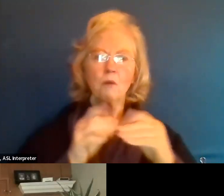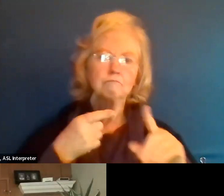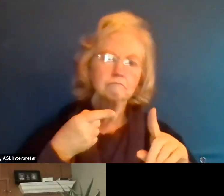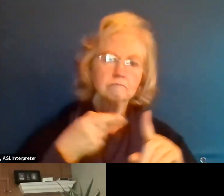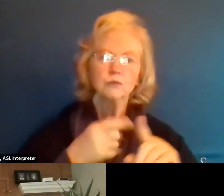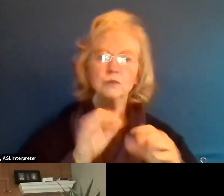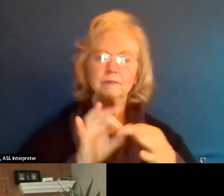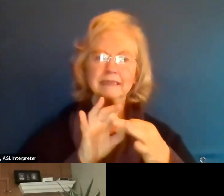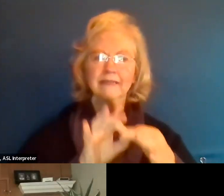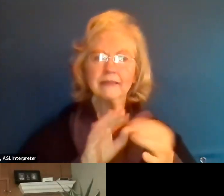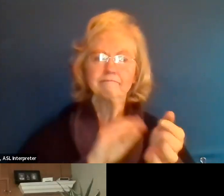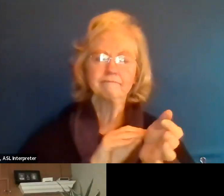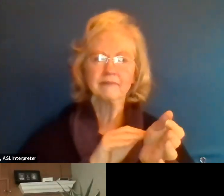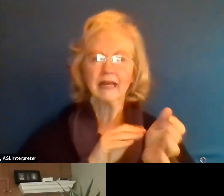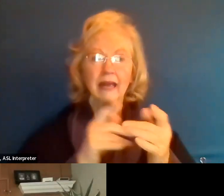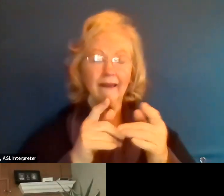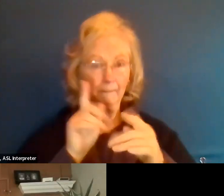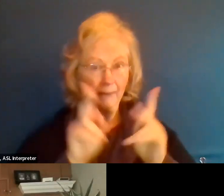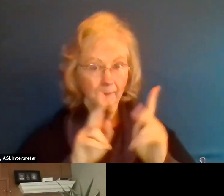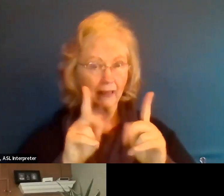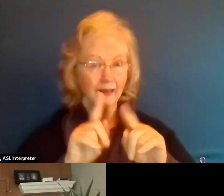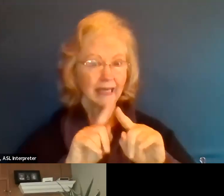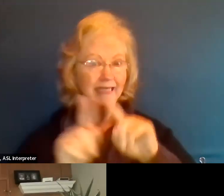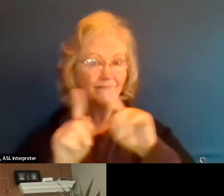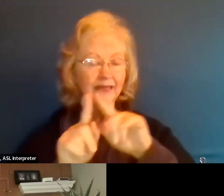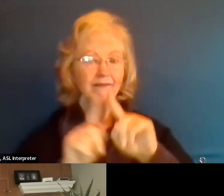whether people from different